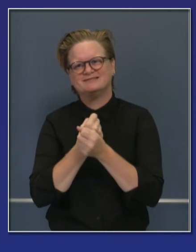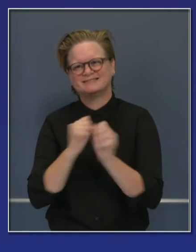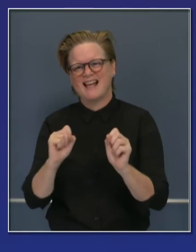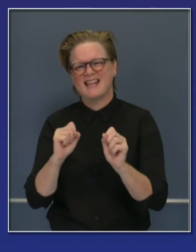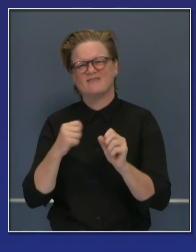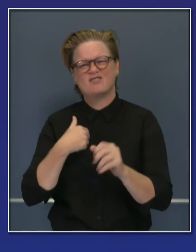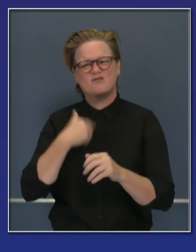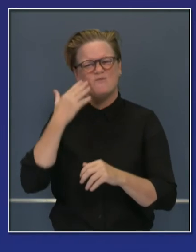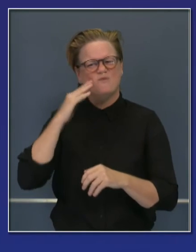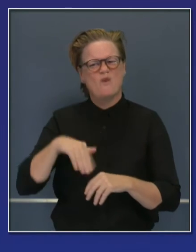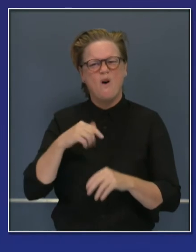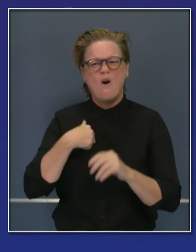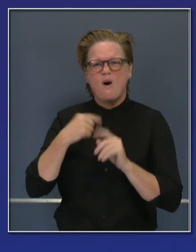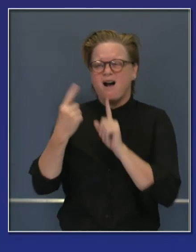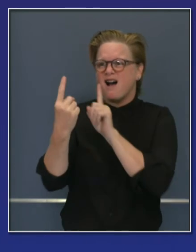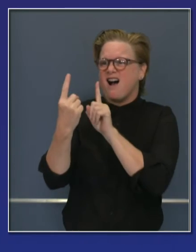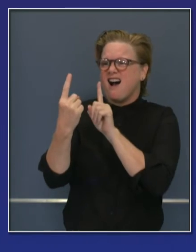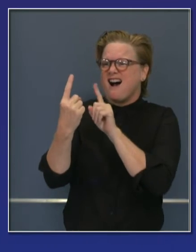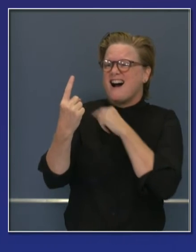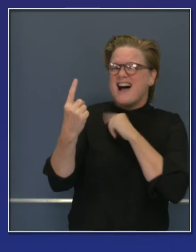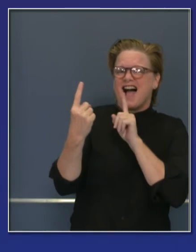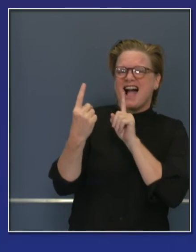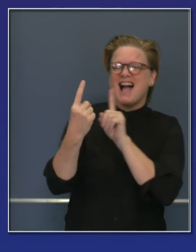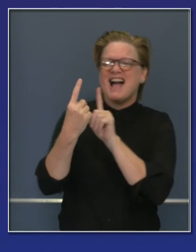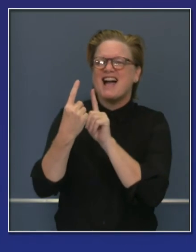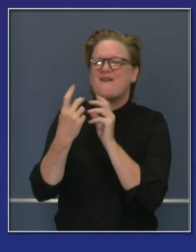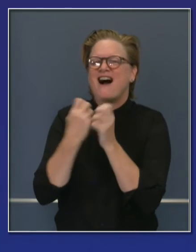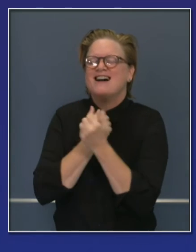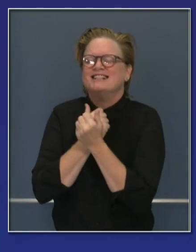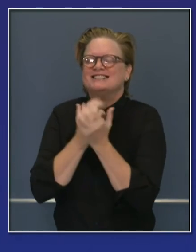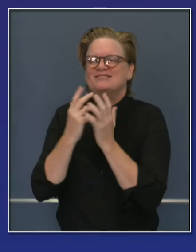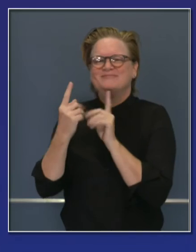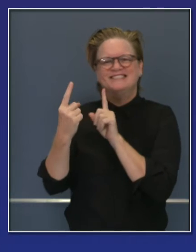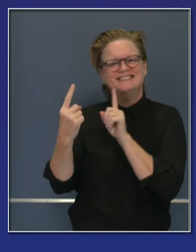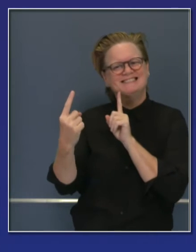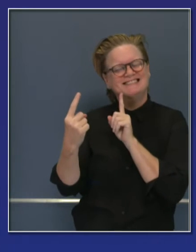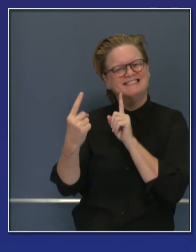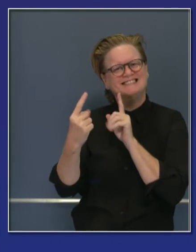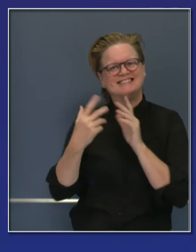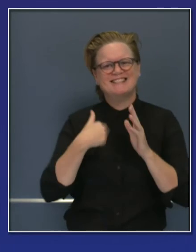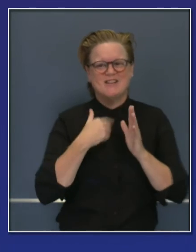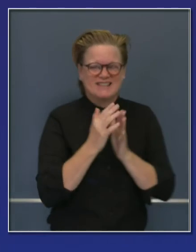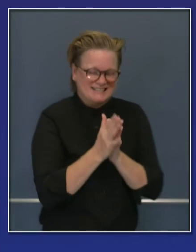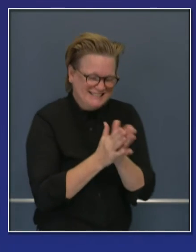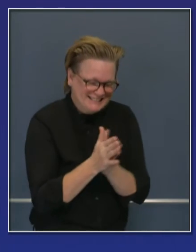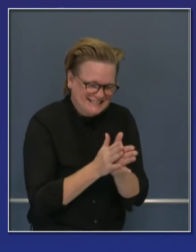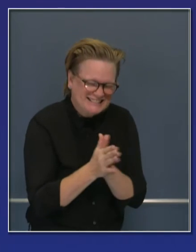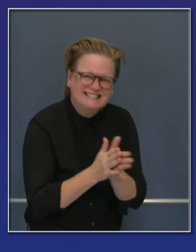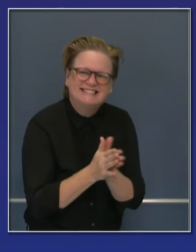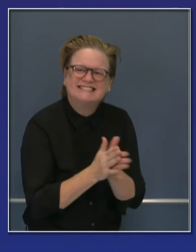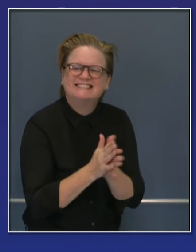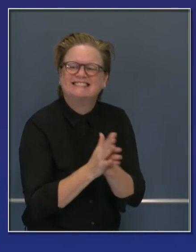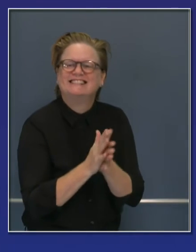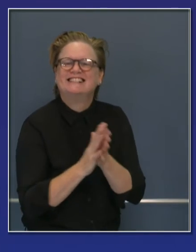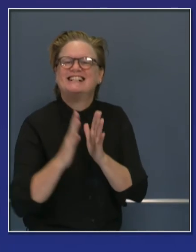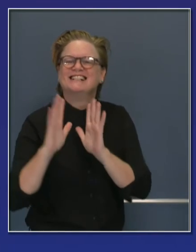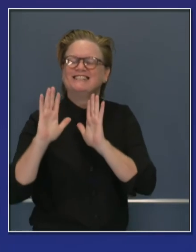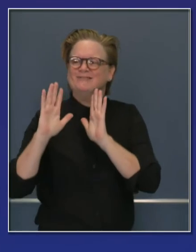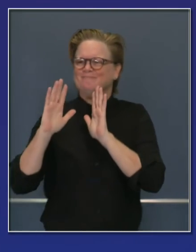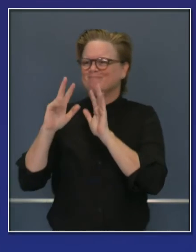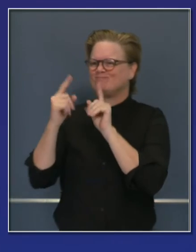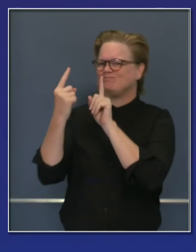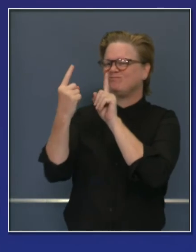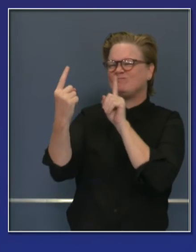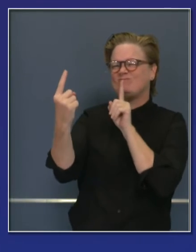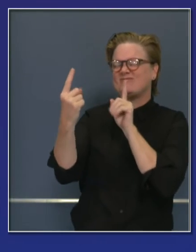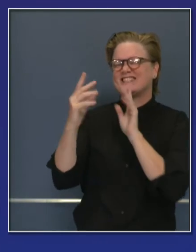more important now, washing our hands and minimizing the mixing. And this really comes back to, in the days to come,